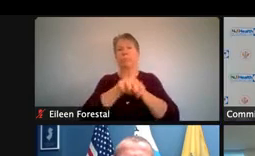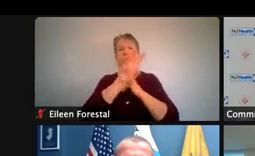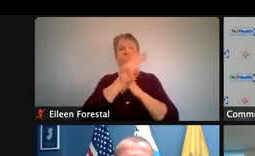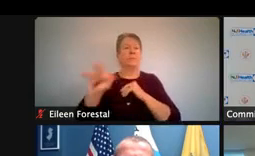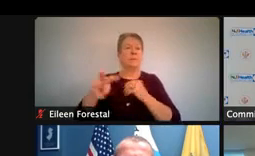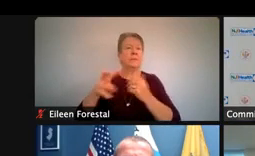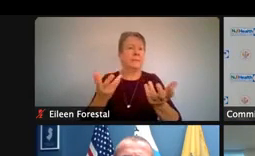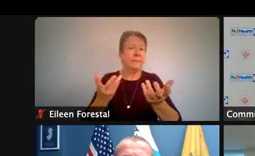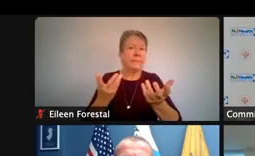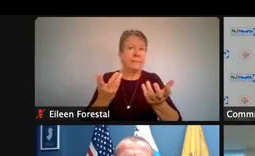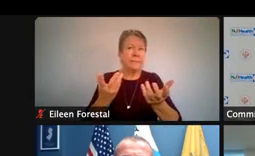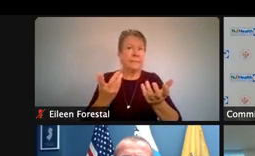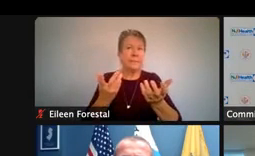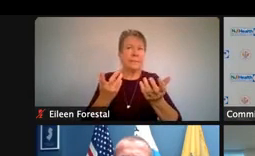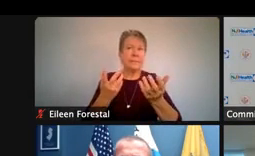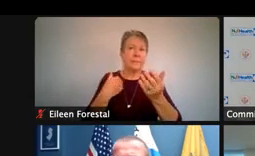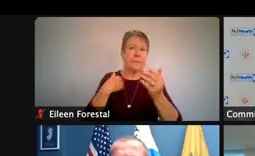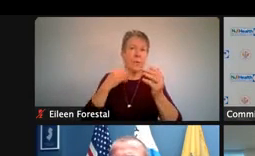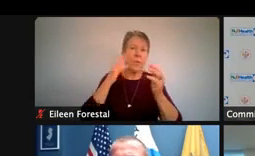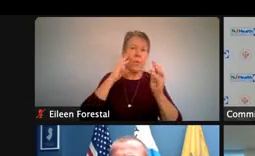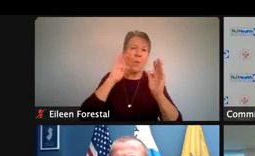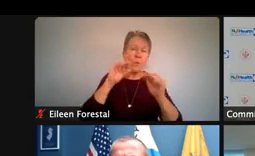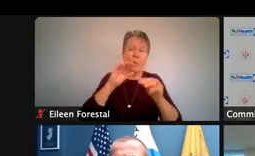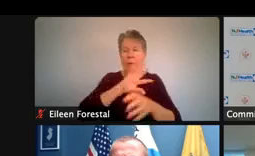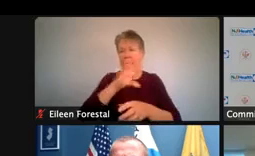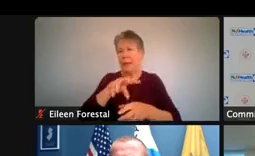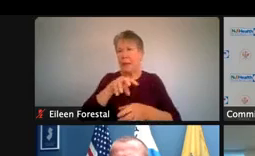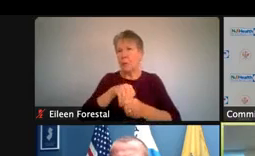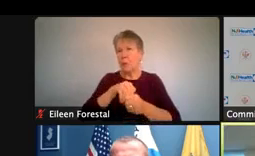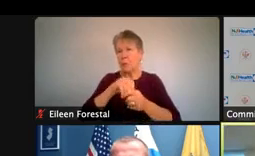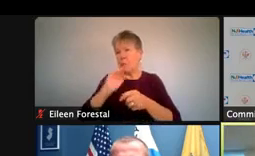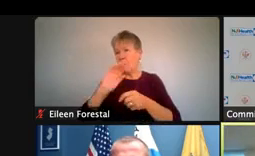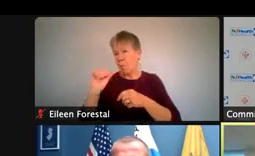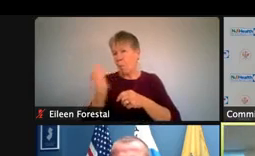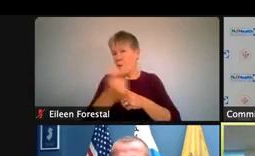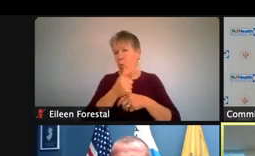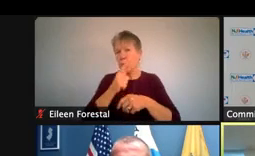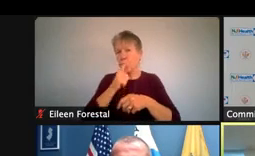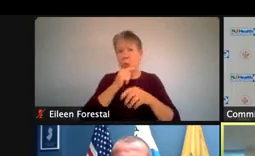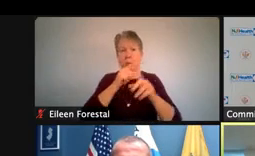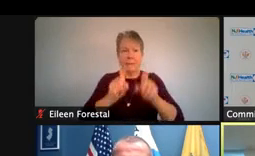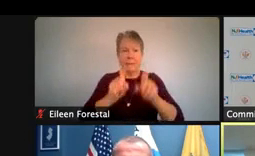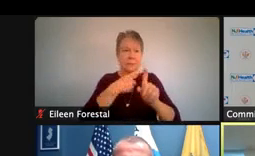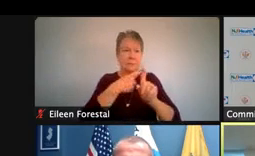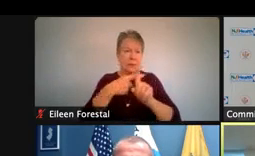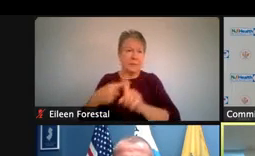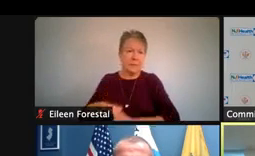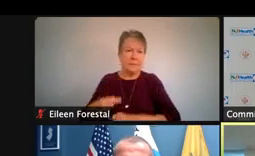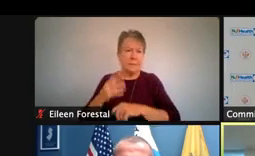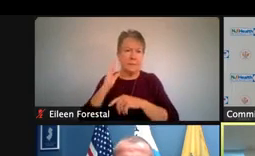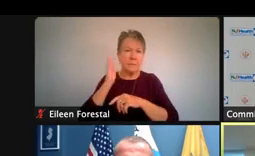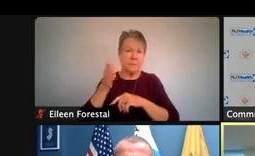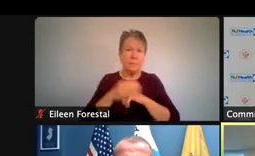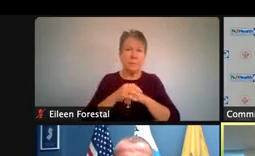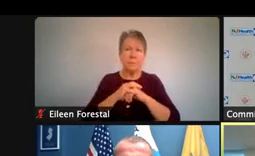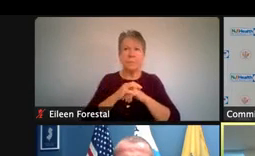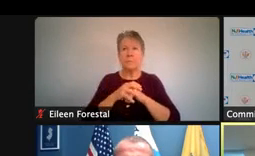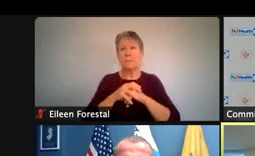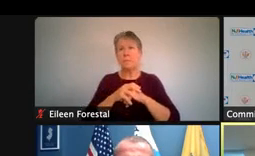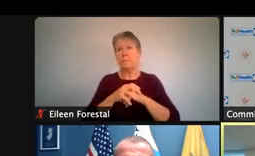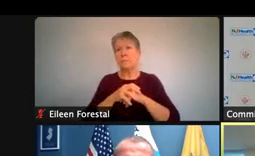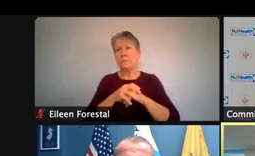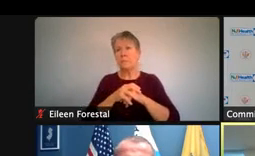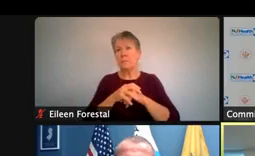Well said. Paramel, anything on the executive order you want to add, or are you good? No, I think you're right, Governor, and Executive Order 108 remains